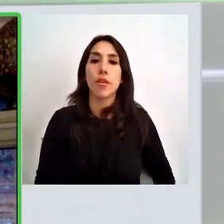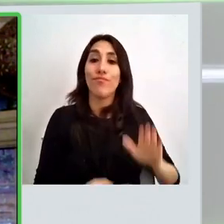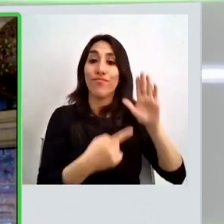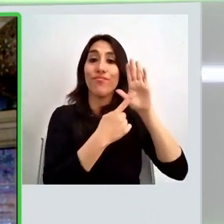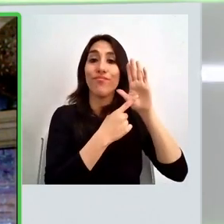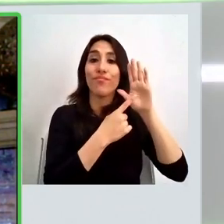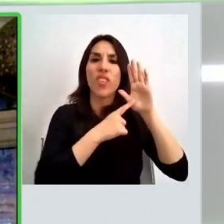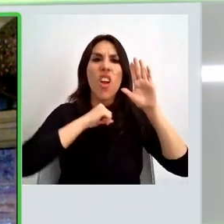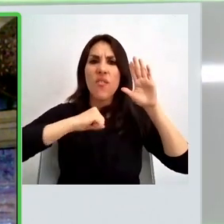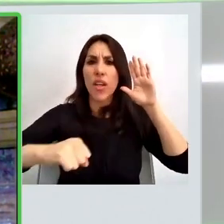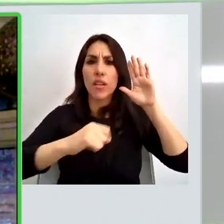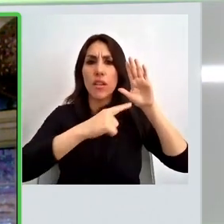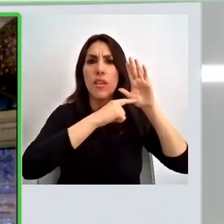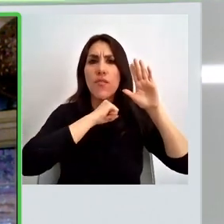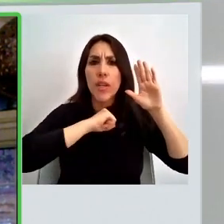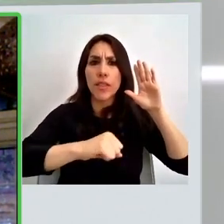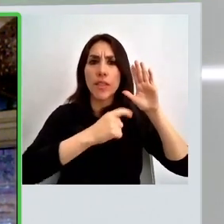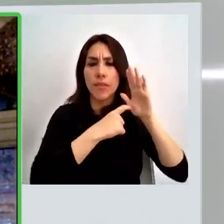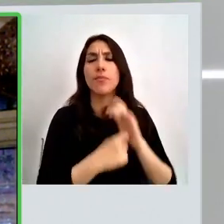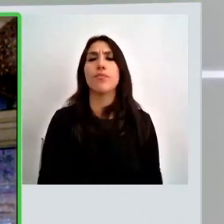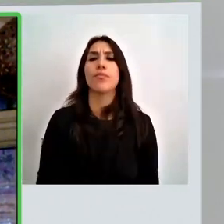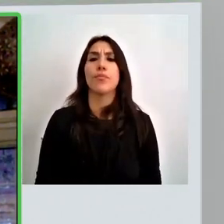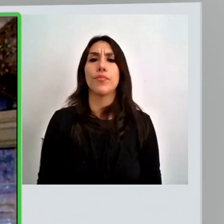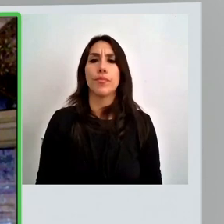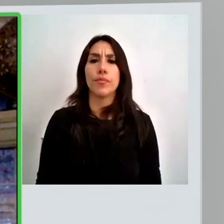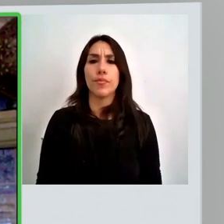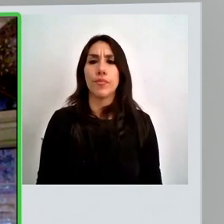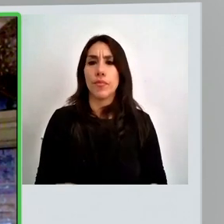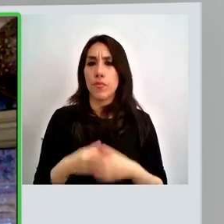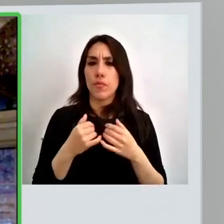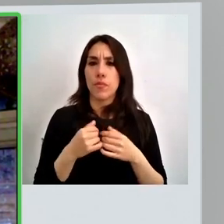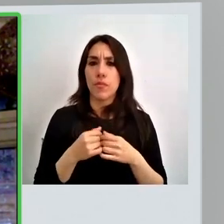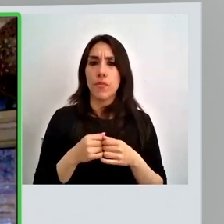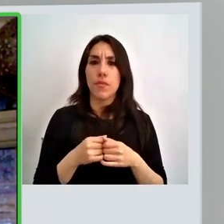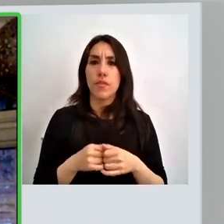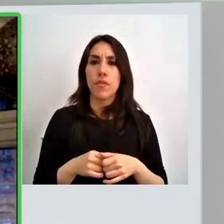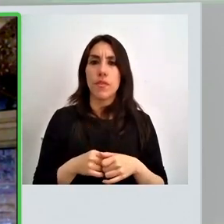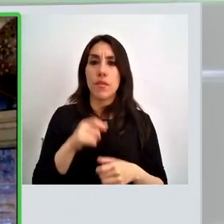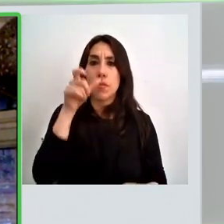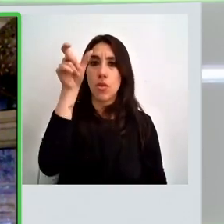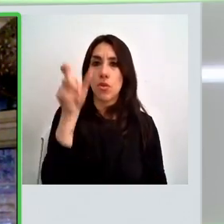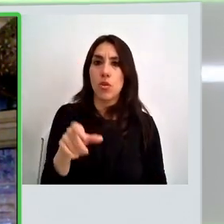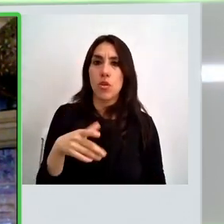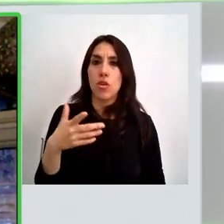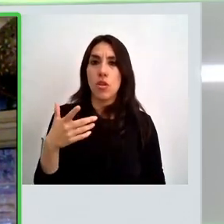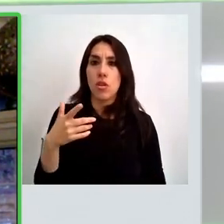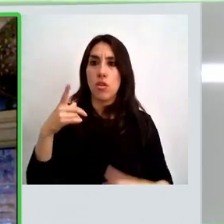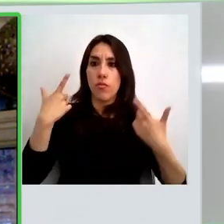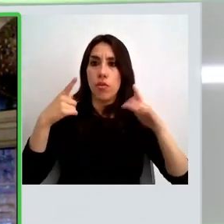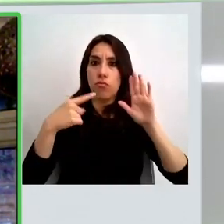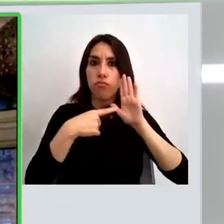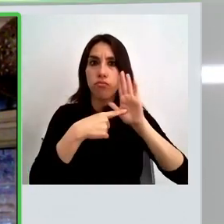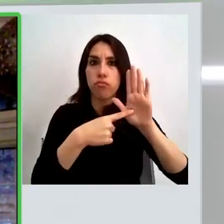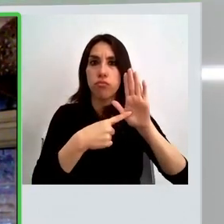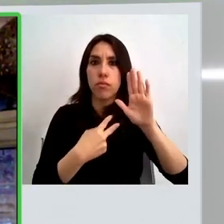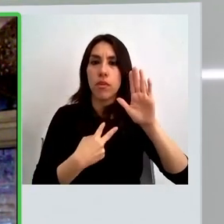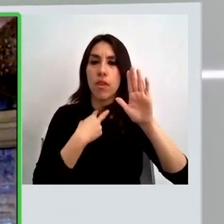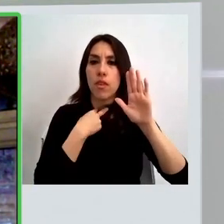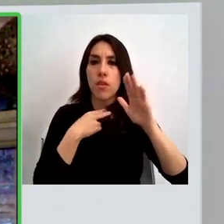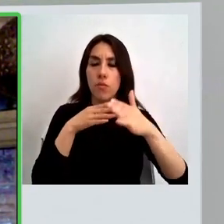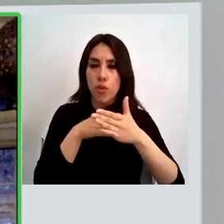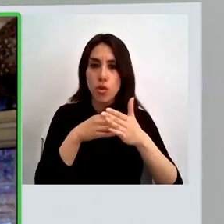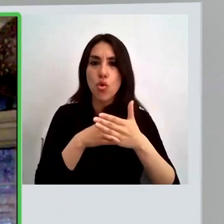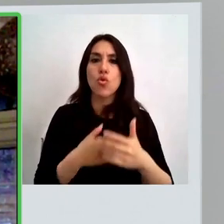who are most impacted by challenge and barriers, in this case, have a